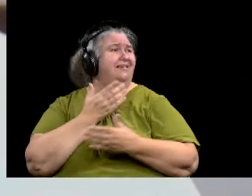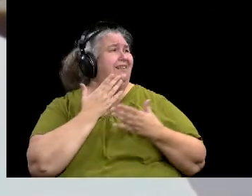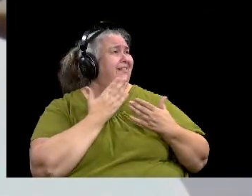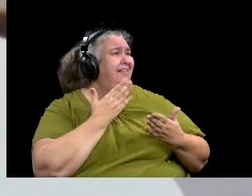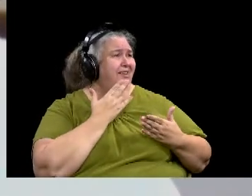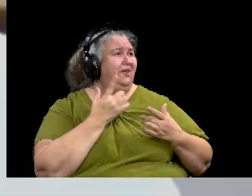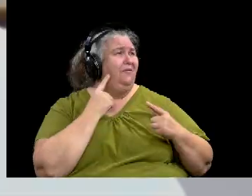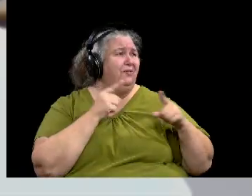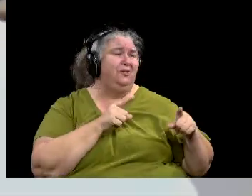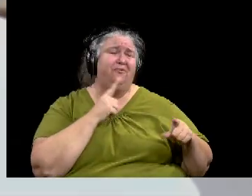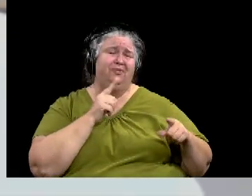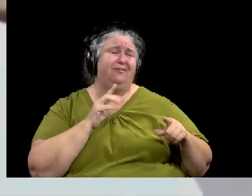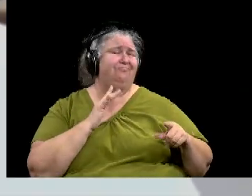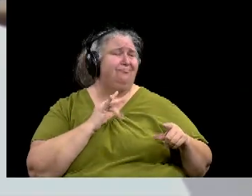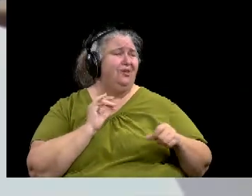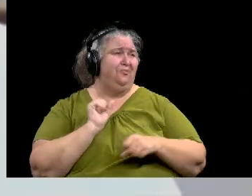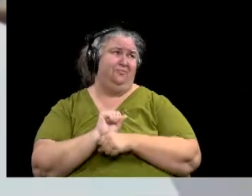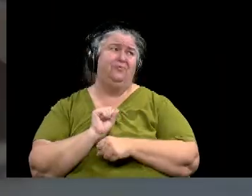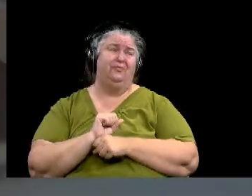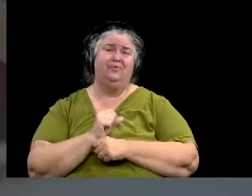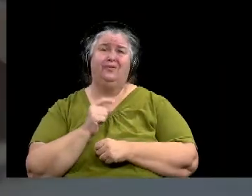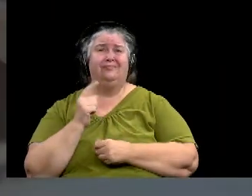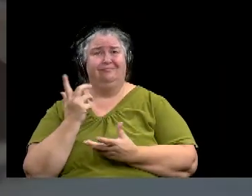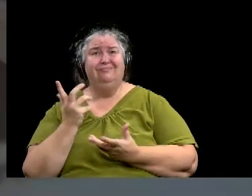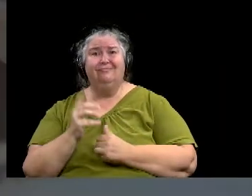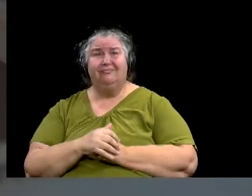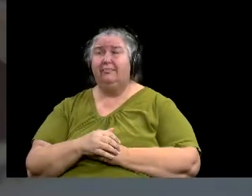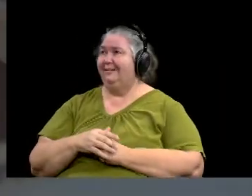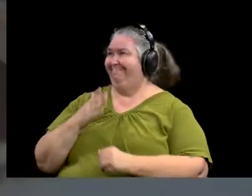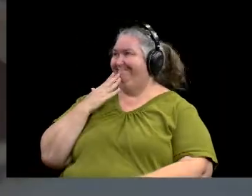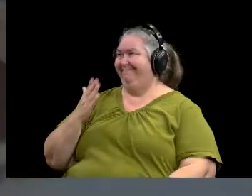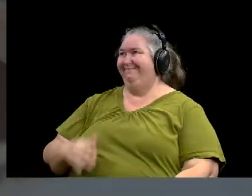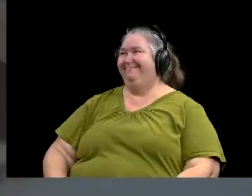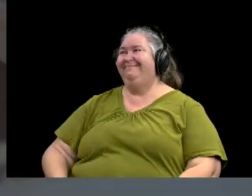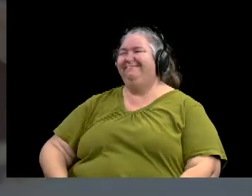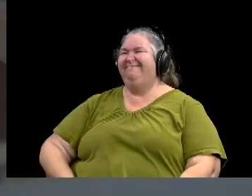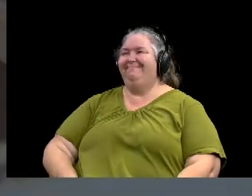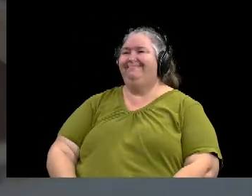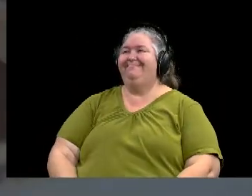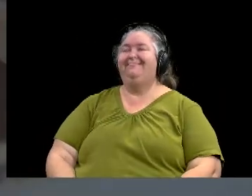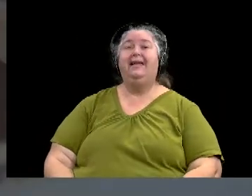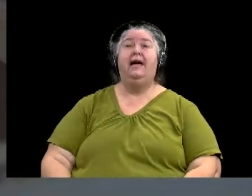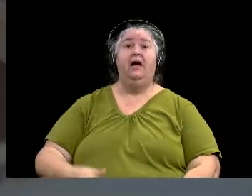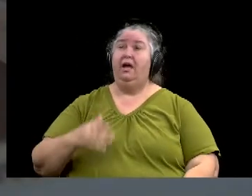Thank you. Thank you to everyone. Larry, I think that'll